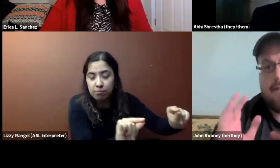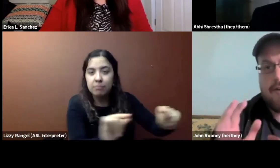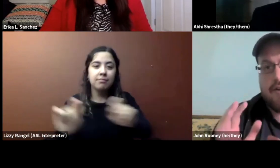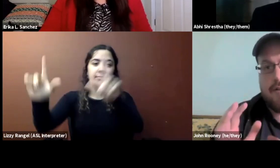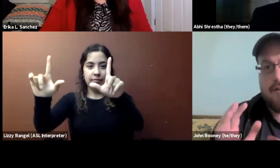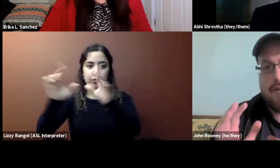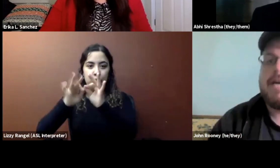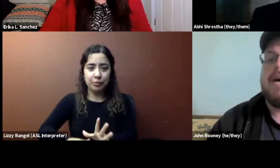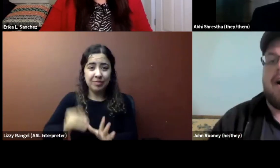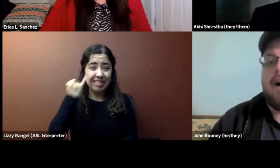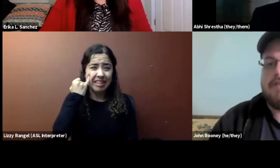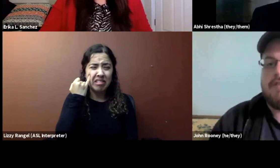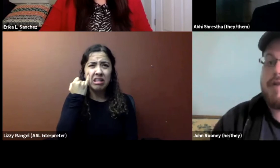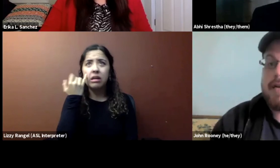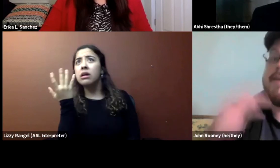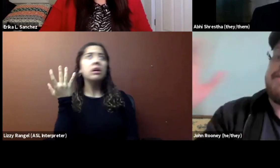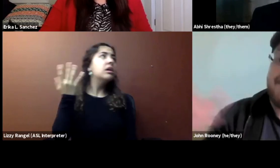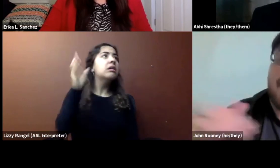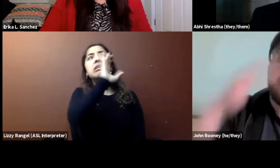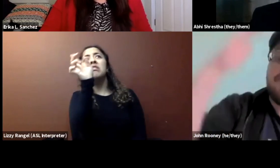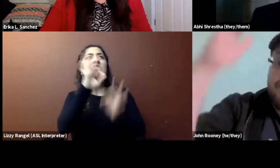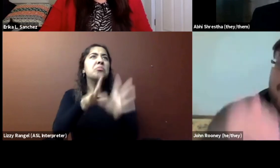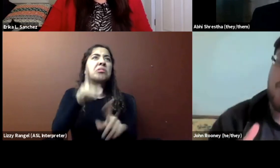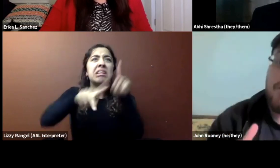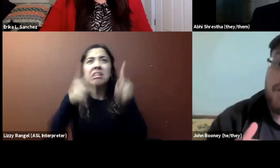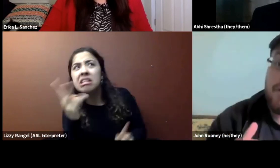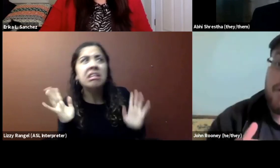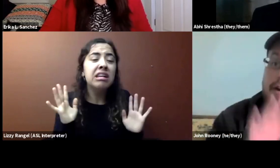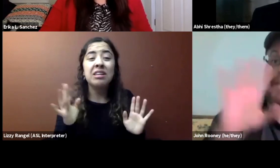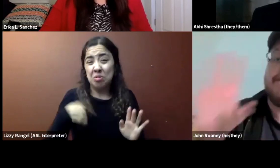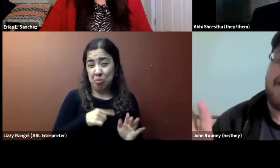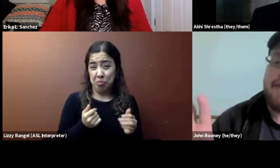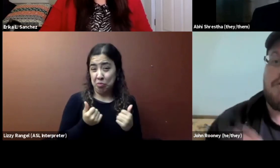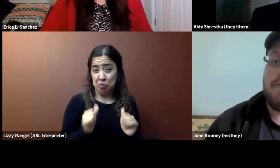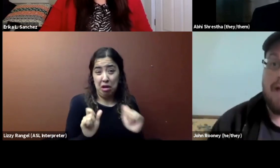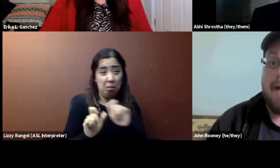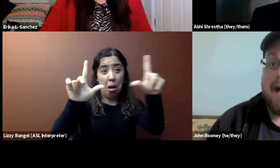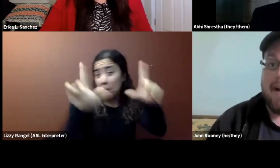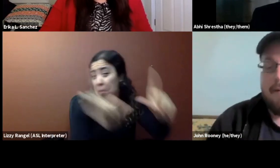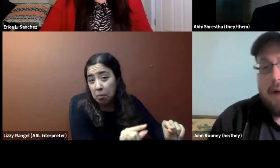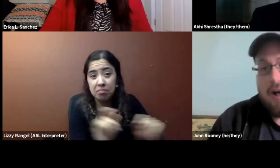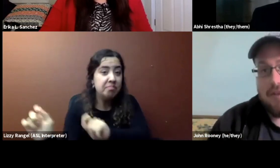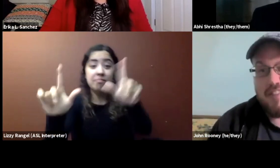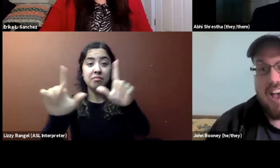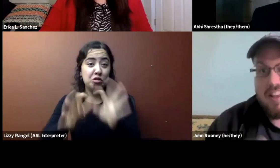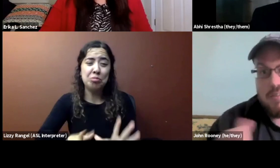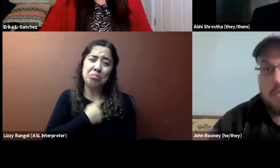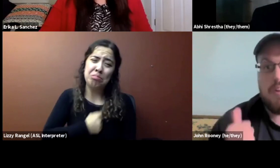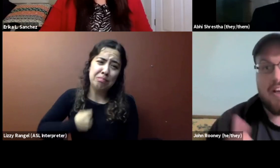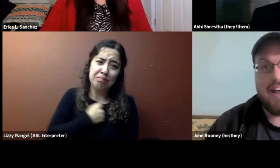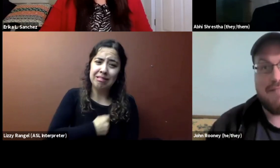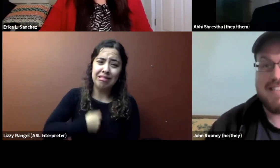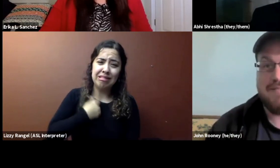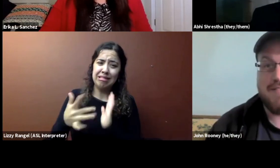the interpreter on your screen, that you know that's what we're covering, and then we'll be right back. Apologies for that. We'll look